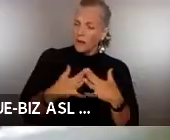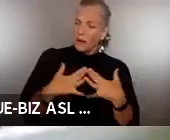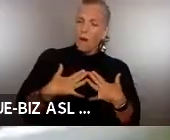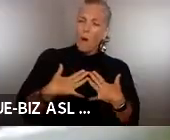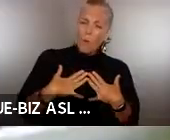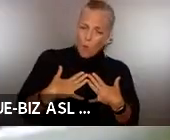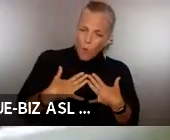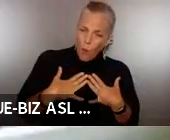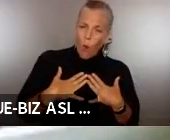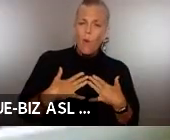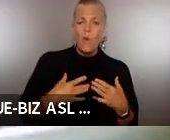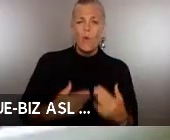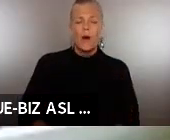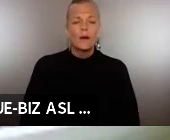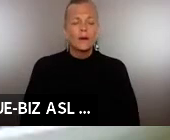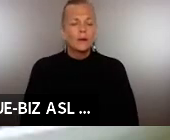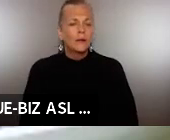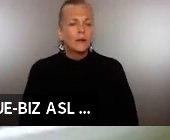think